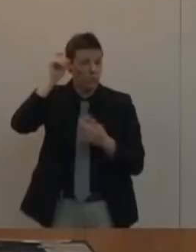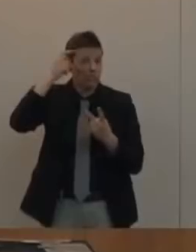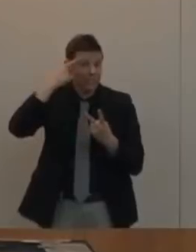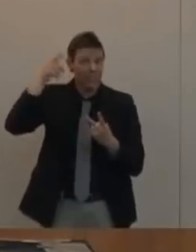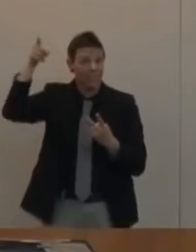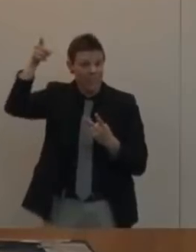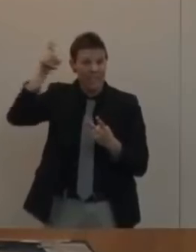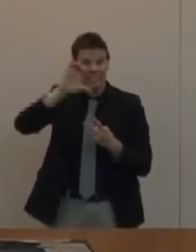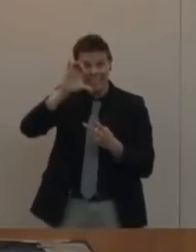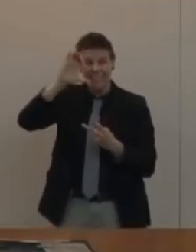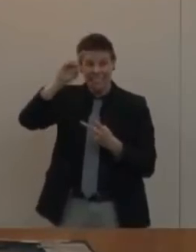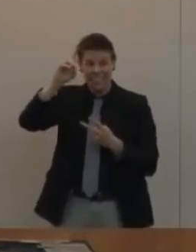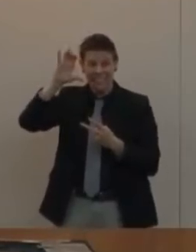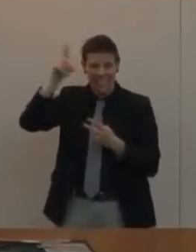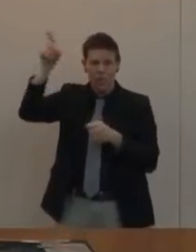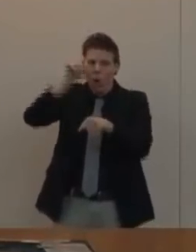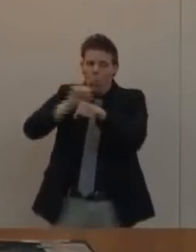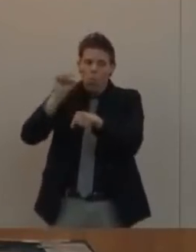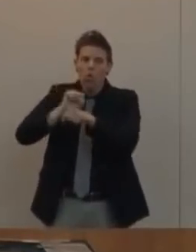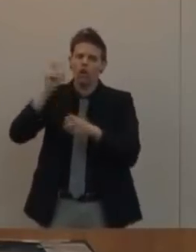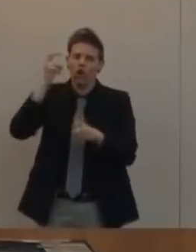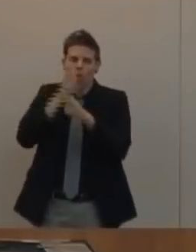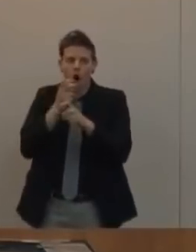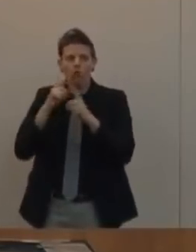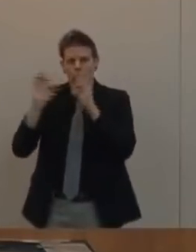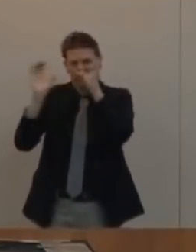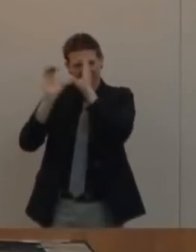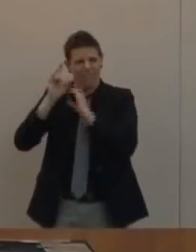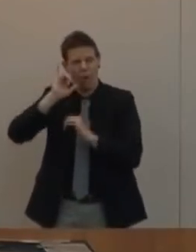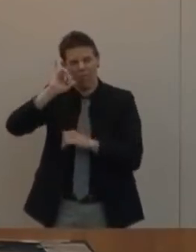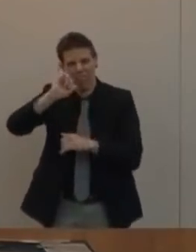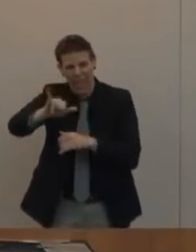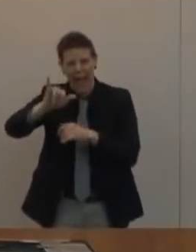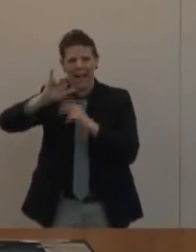is working to, frankly, interrupt